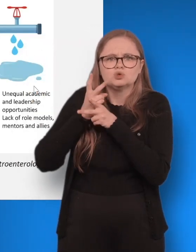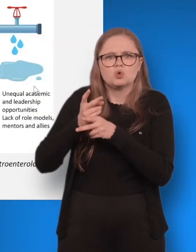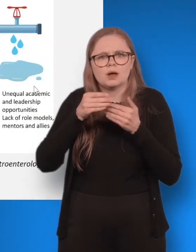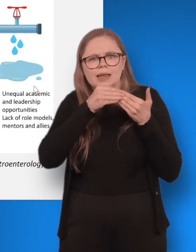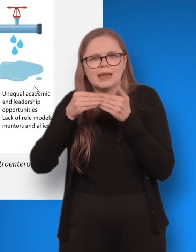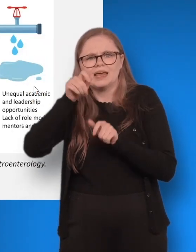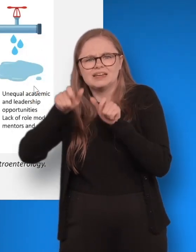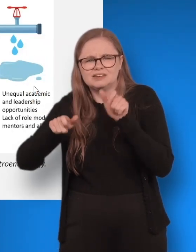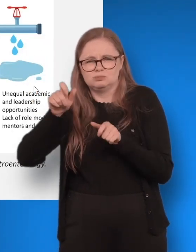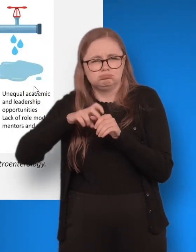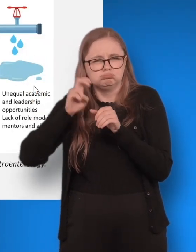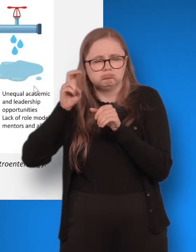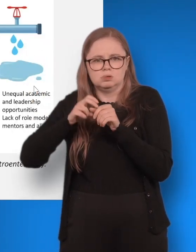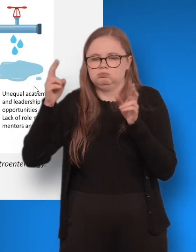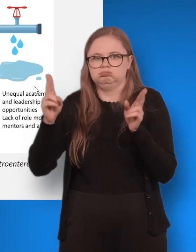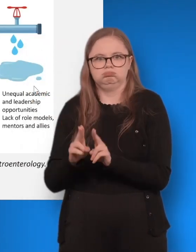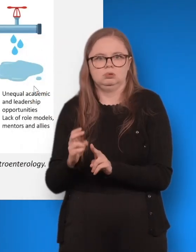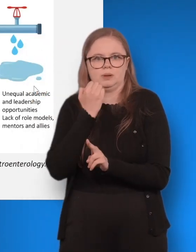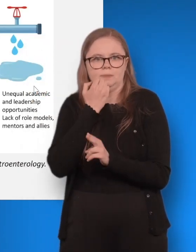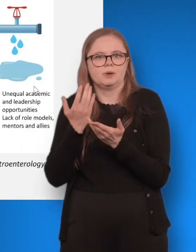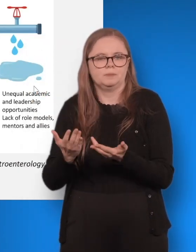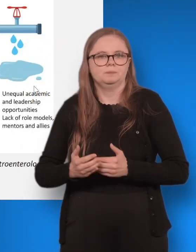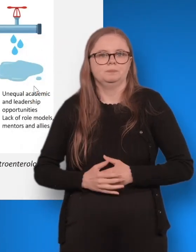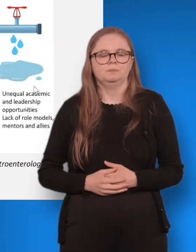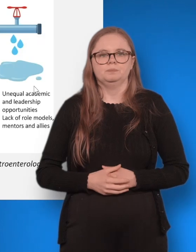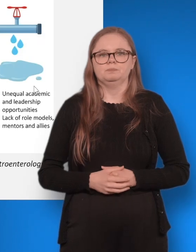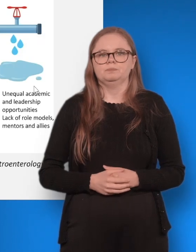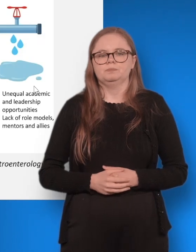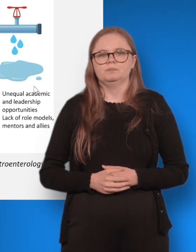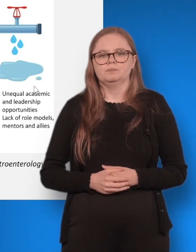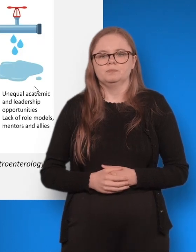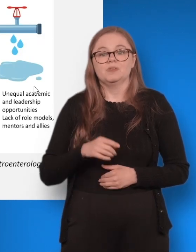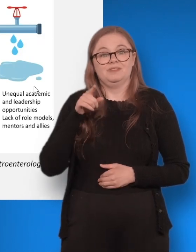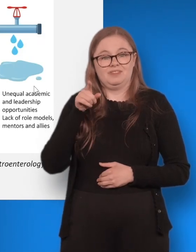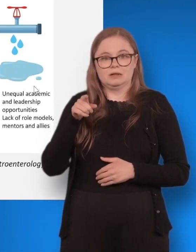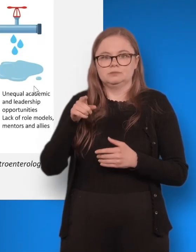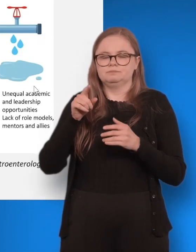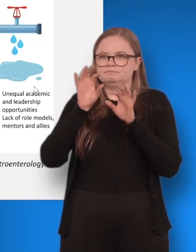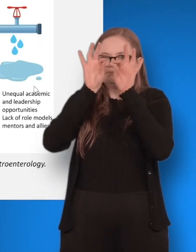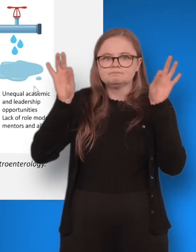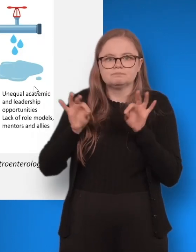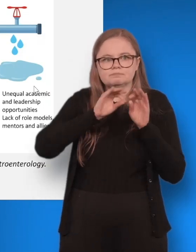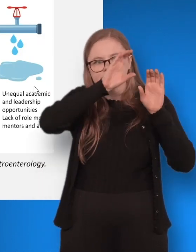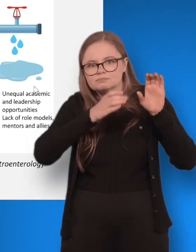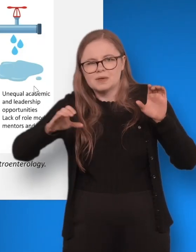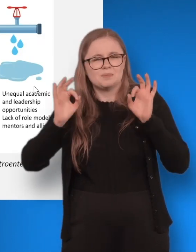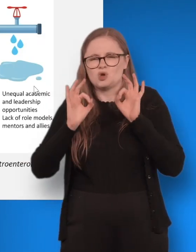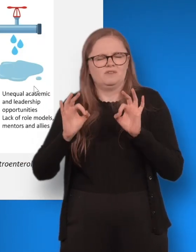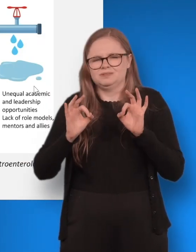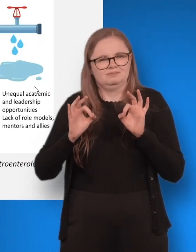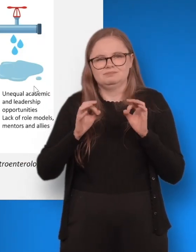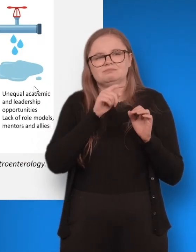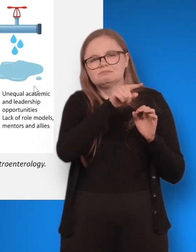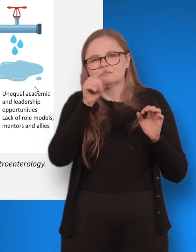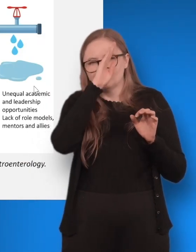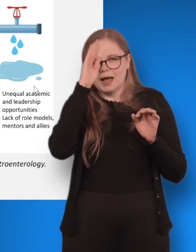leak through the pipes. The framework is obviously not without criticism. Some scholars